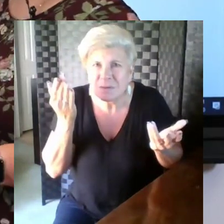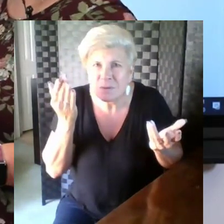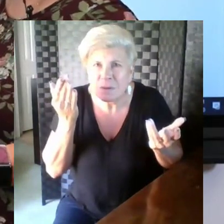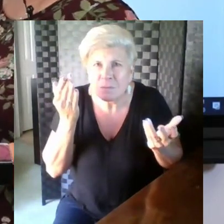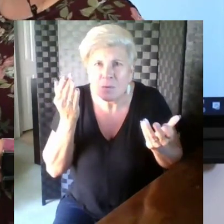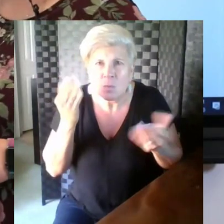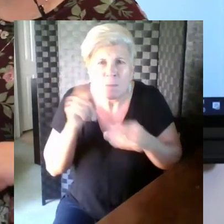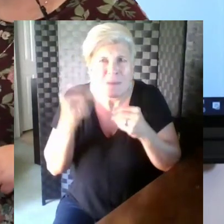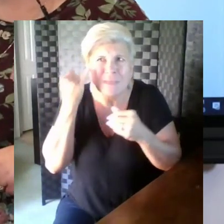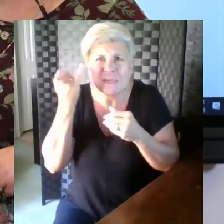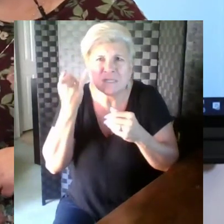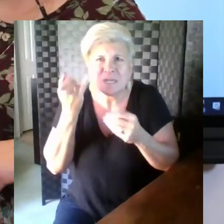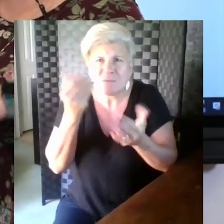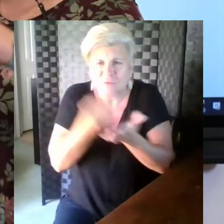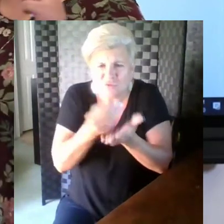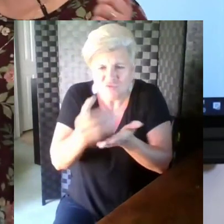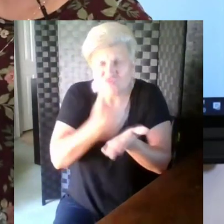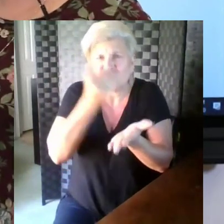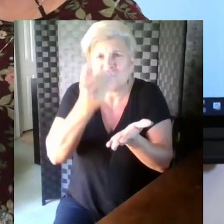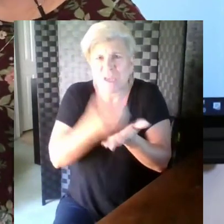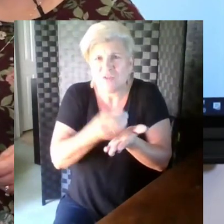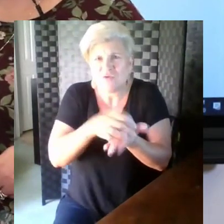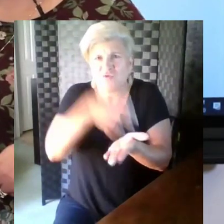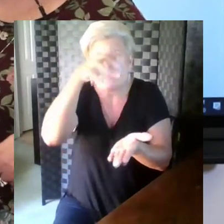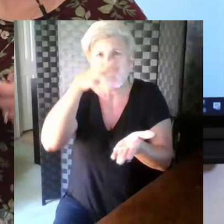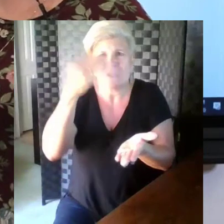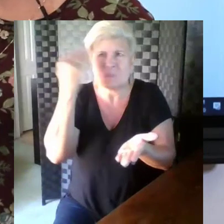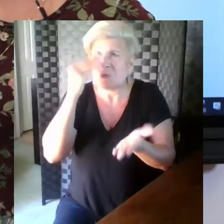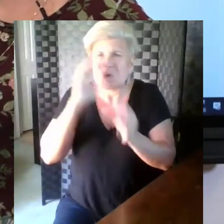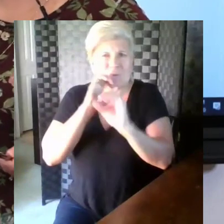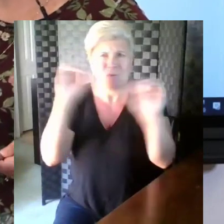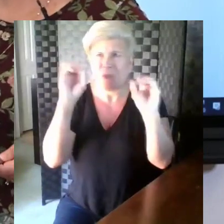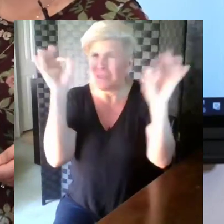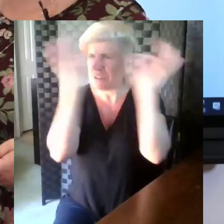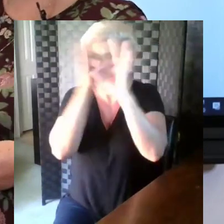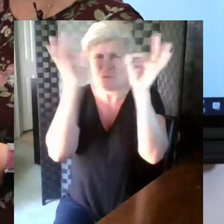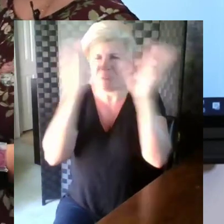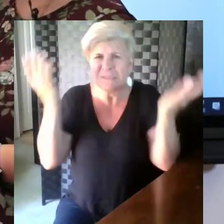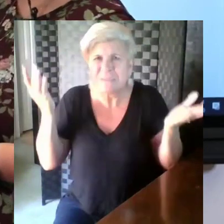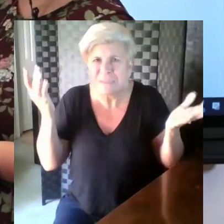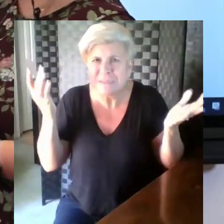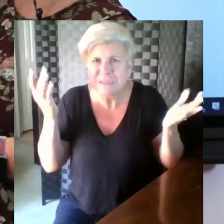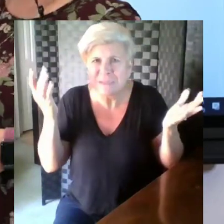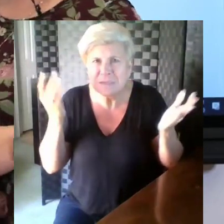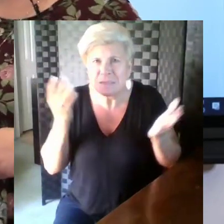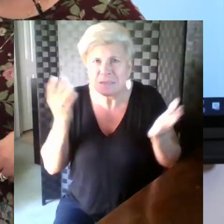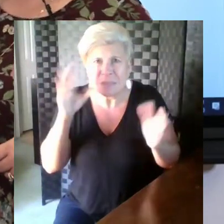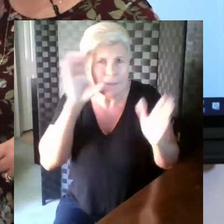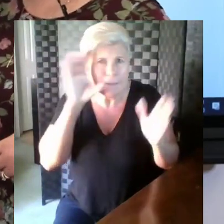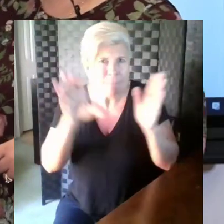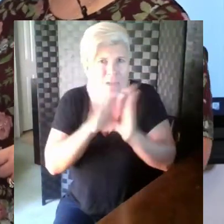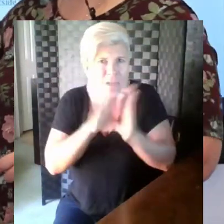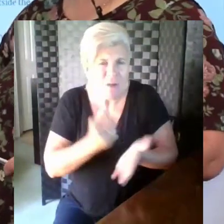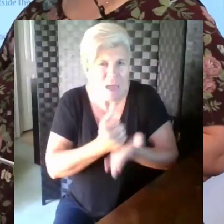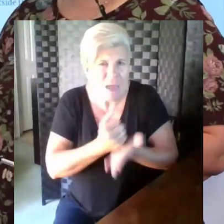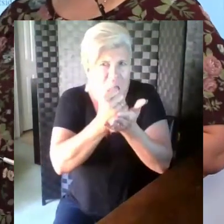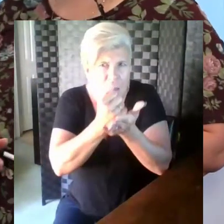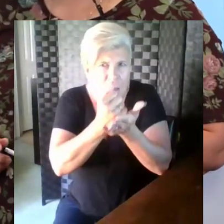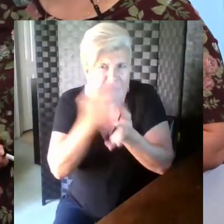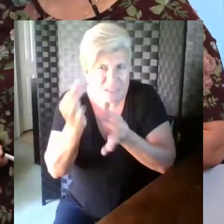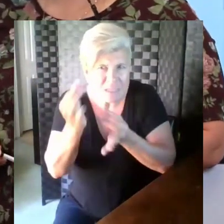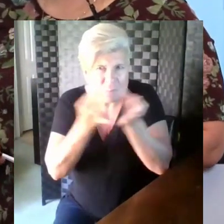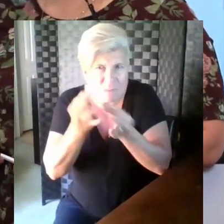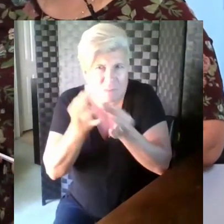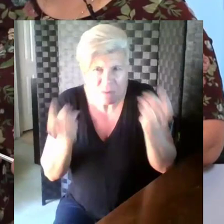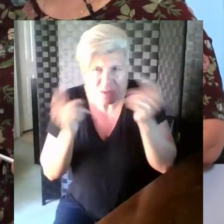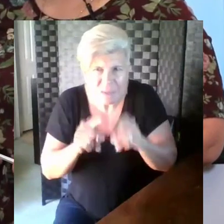the whole concept of treasure was completely foreign to you? You didn't understand any of it. Does this picture help convey what's happening